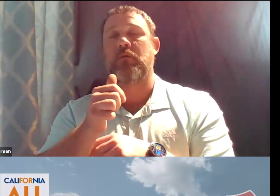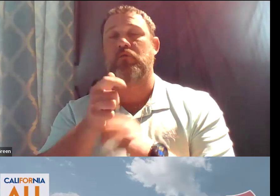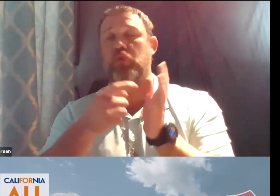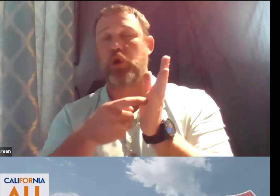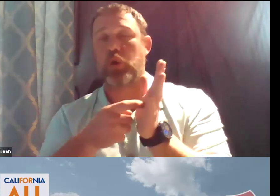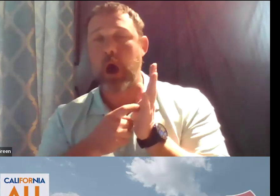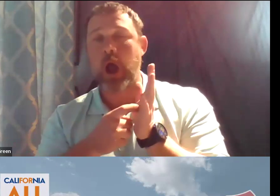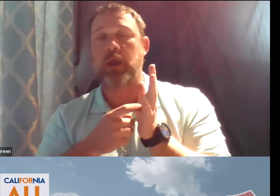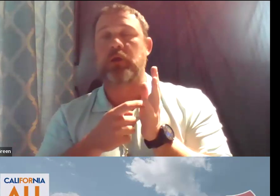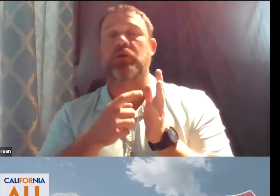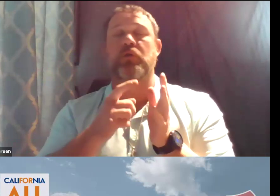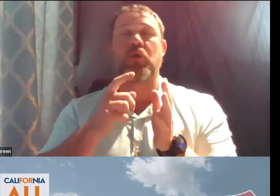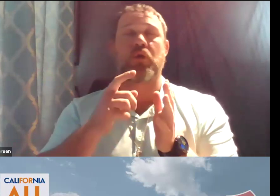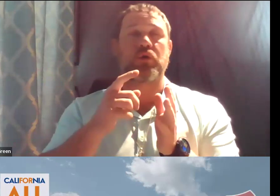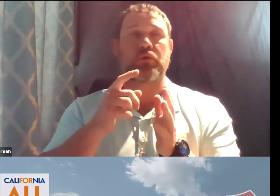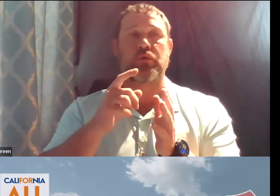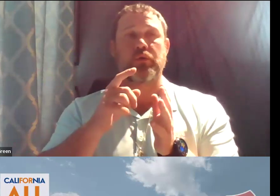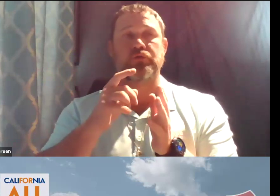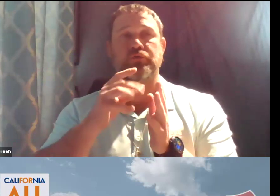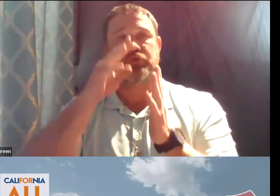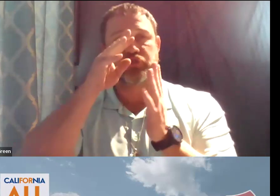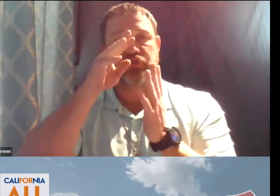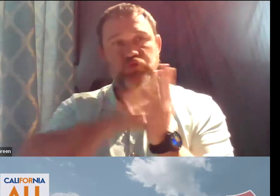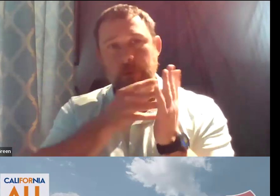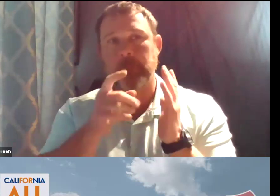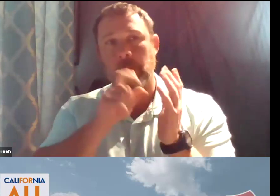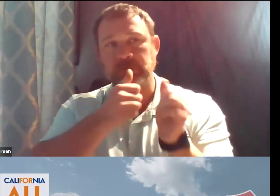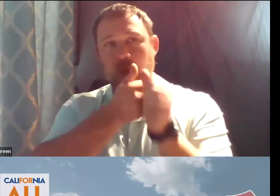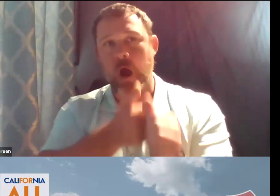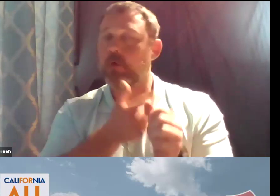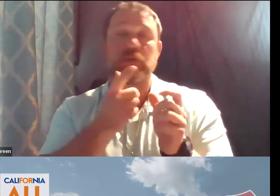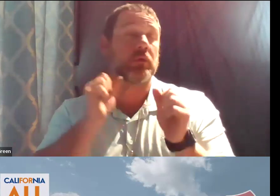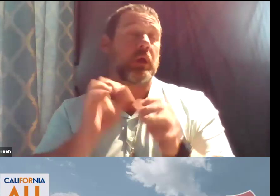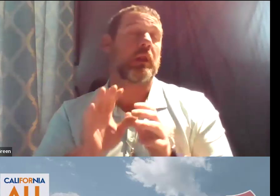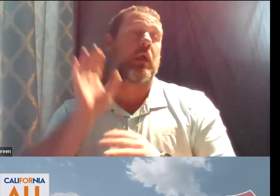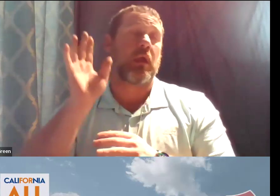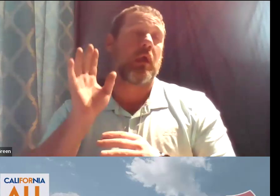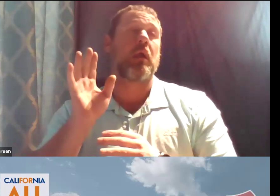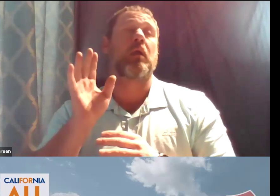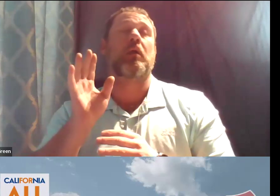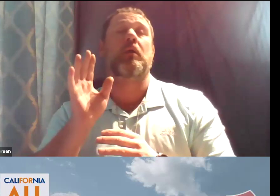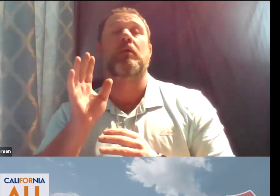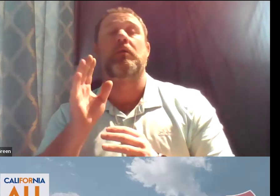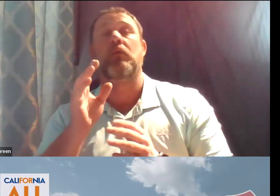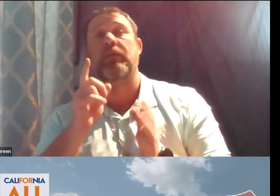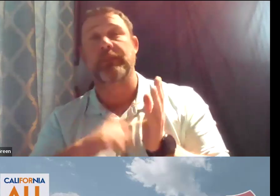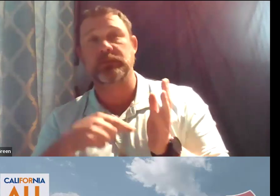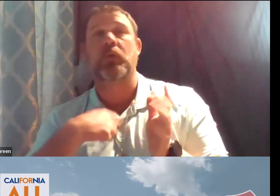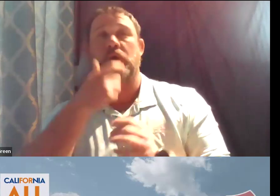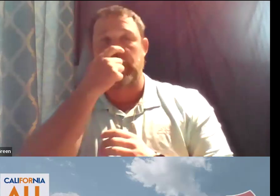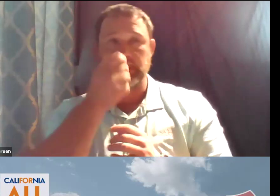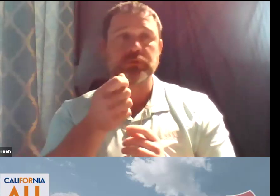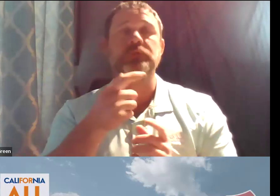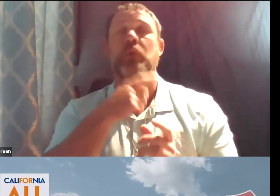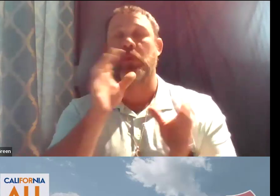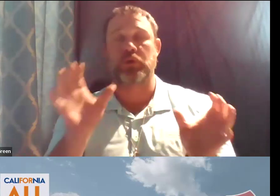required or prescriptive, but it's a way that folks can kind of, raise their hands and say, like, this is what we're interested, this is